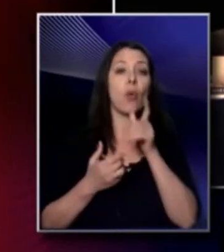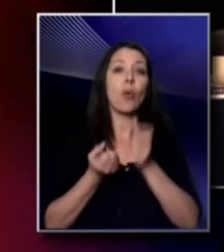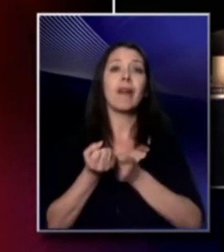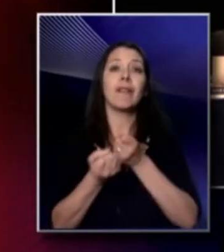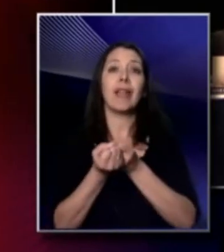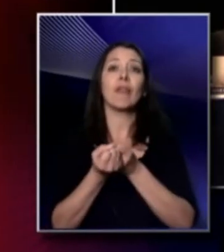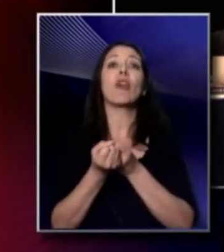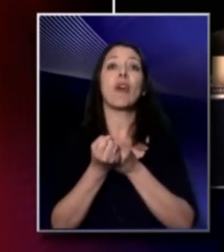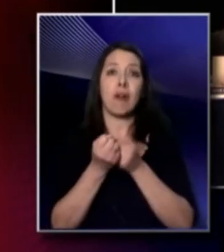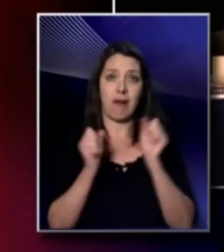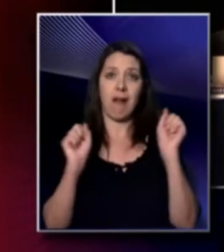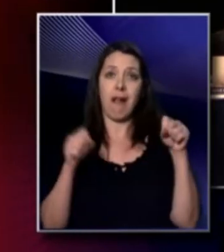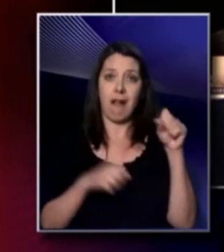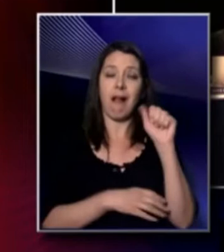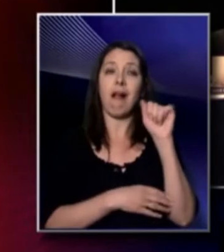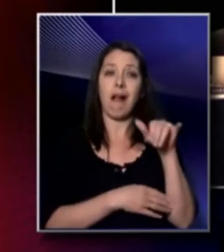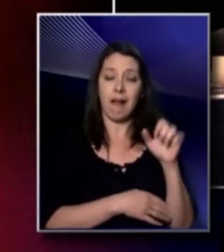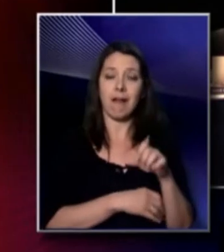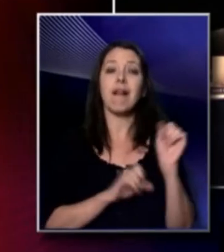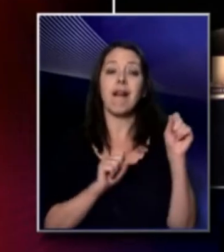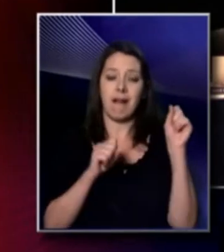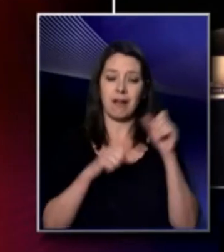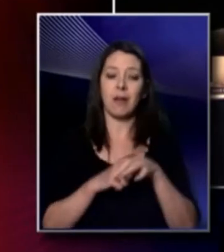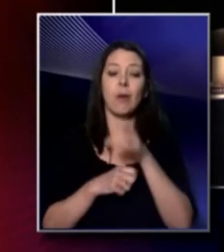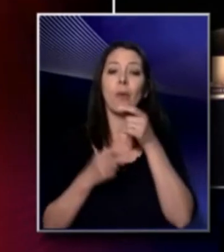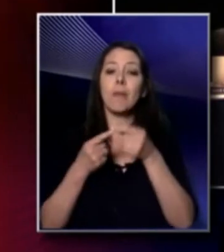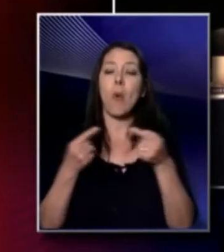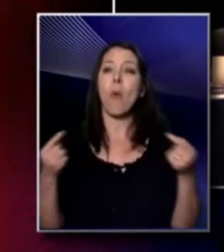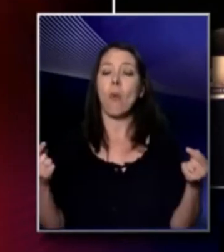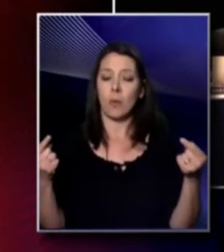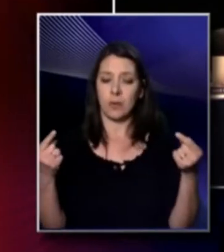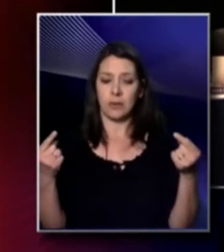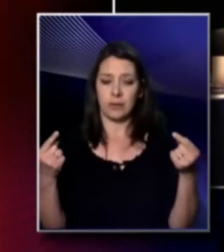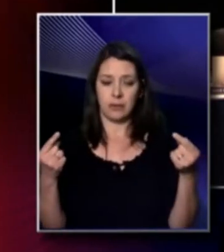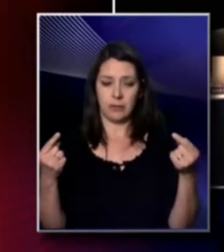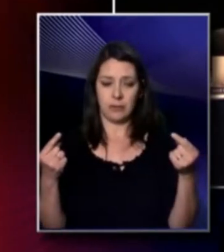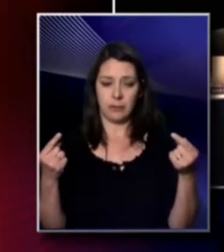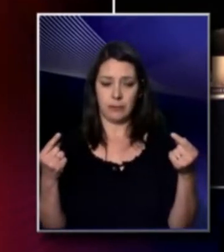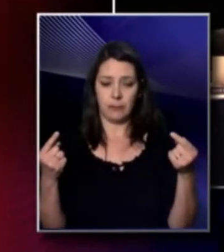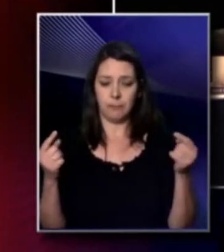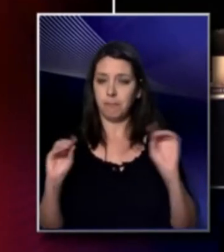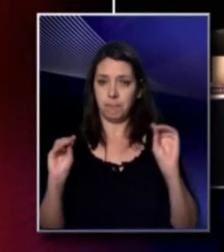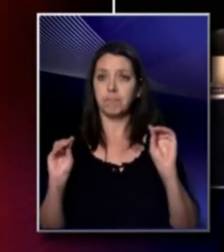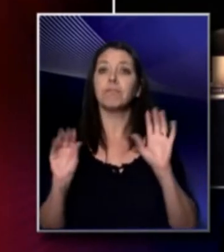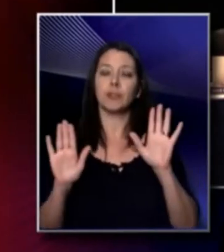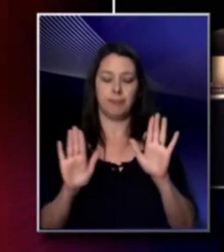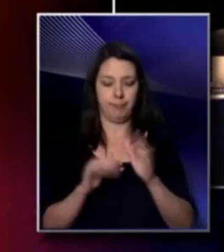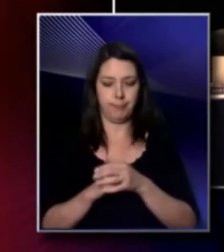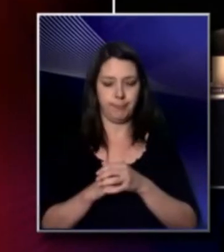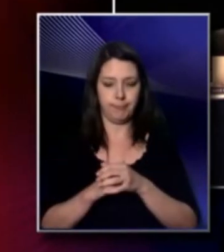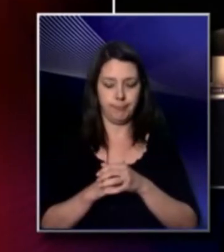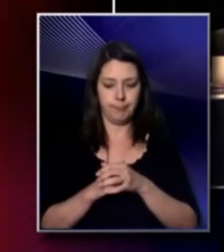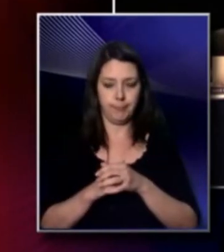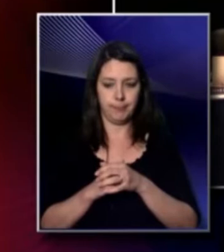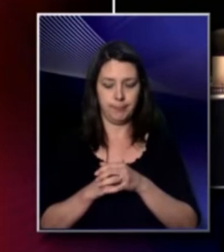say aye. Aye. Aye. Aye. Opposed? Okay, great. Aye.